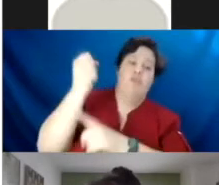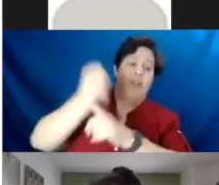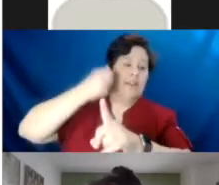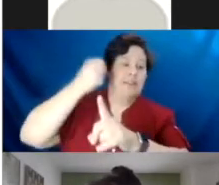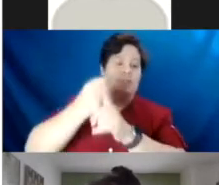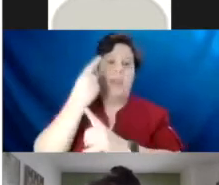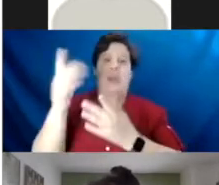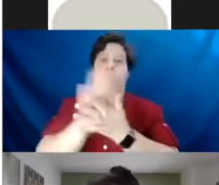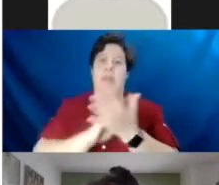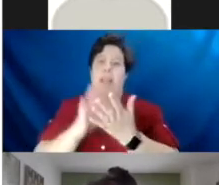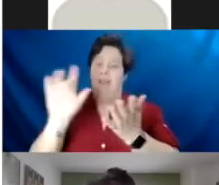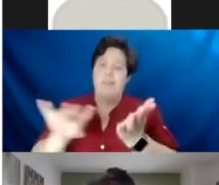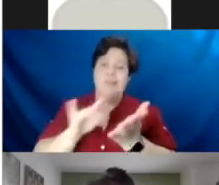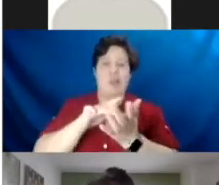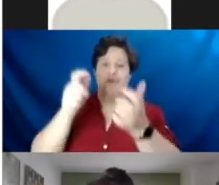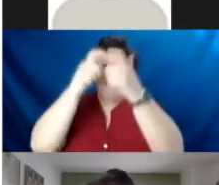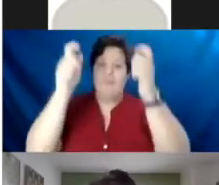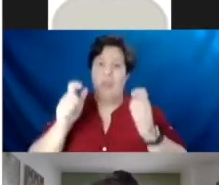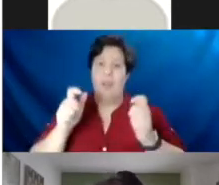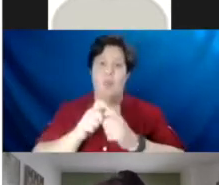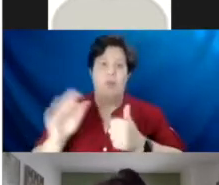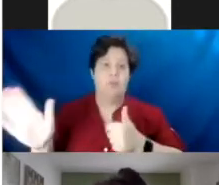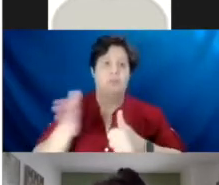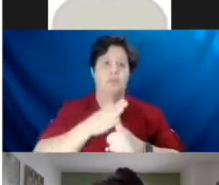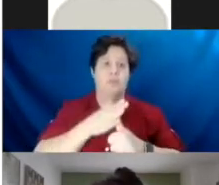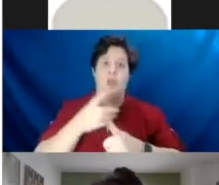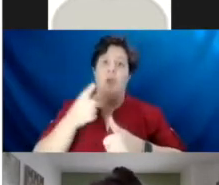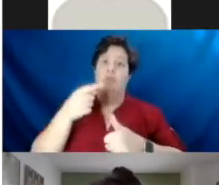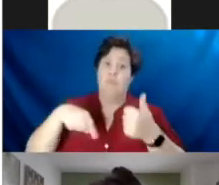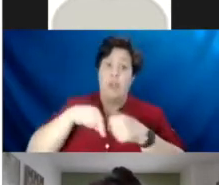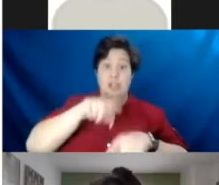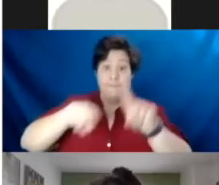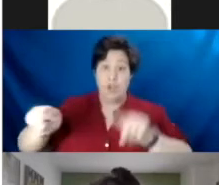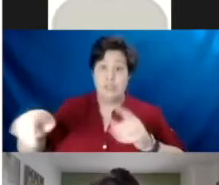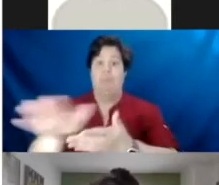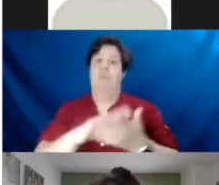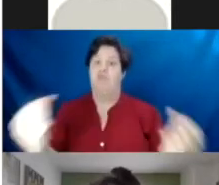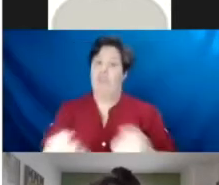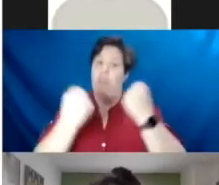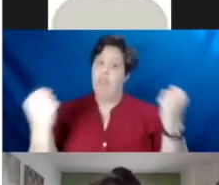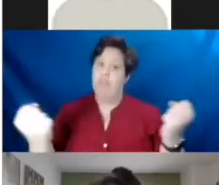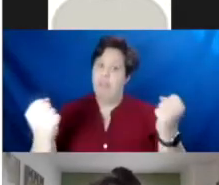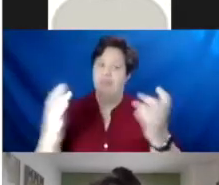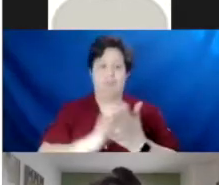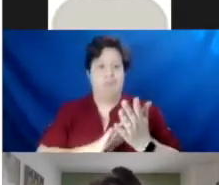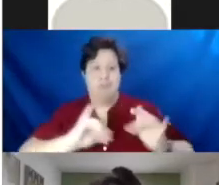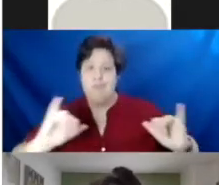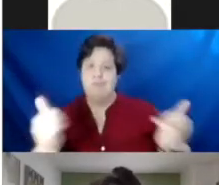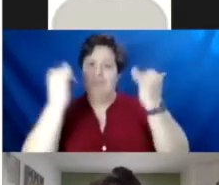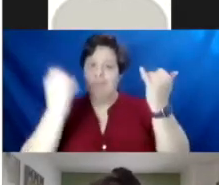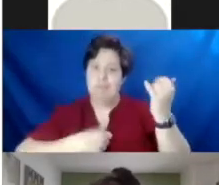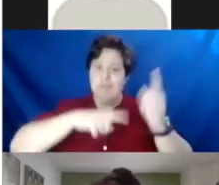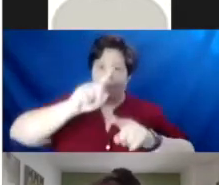central framework. 1, we are strengthened by our diversity, a celebration of diverse